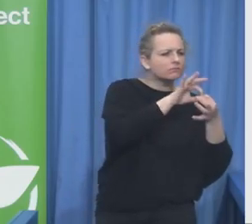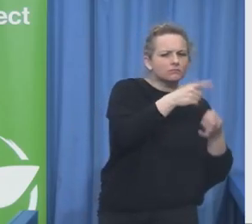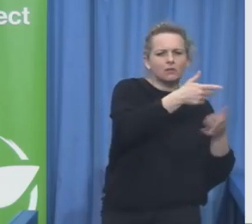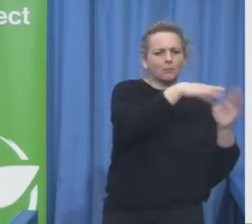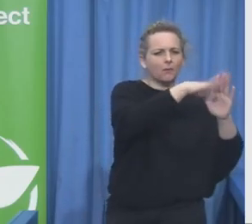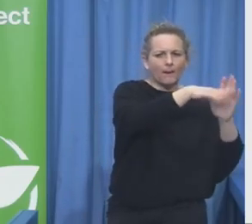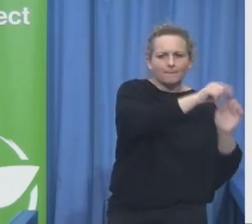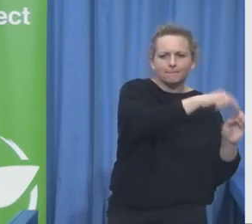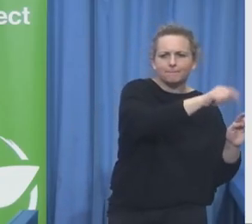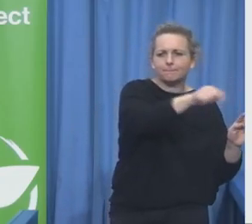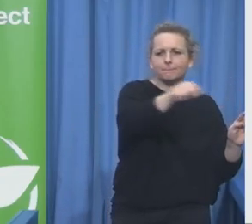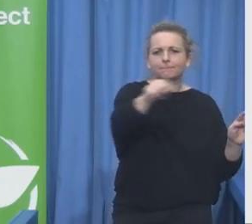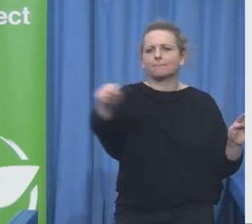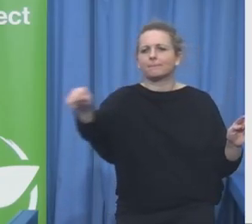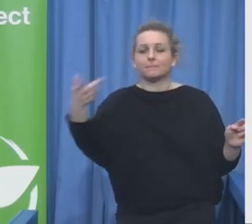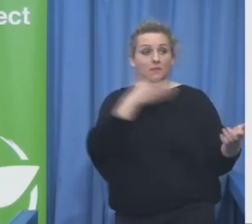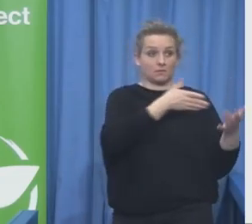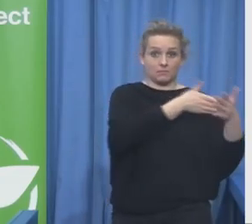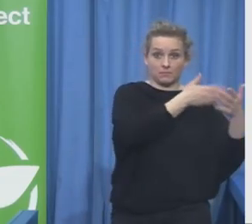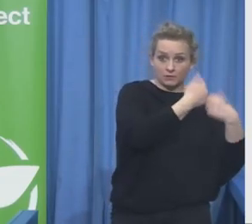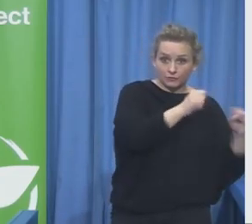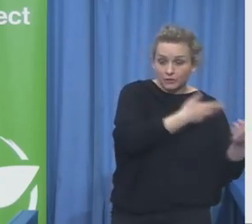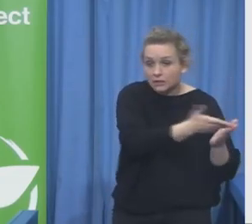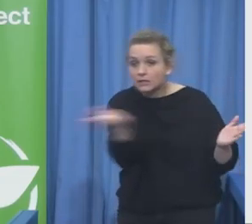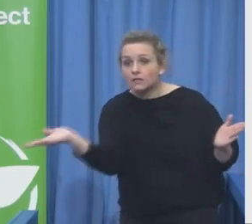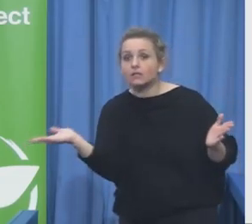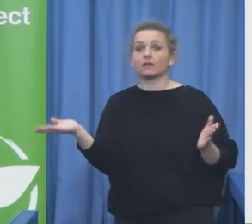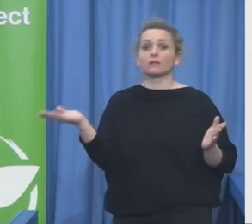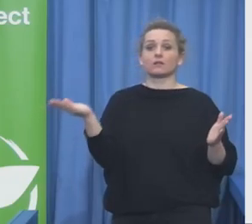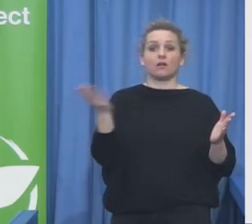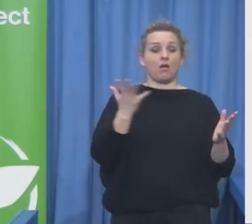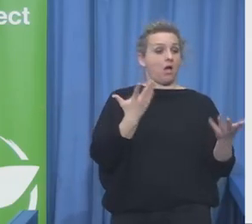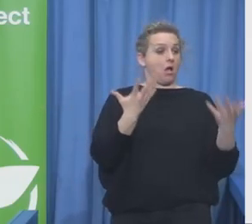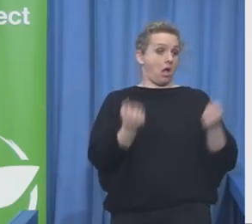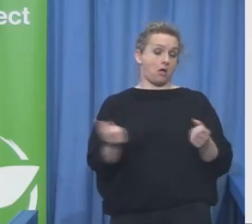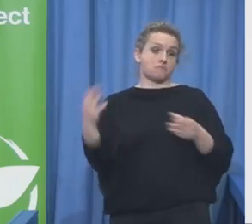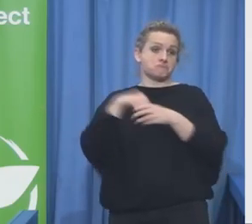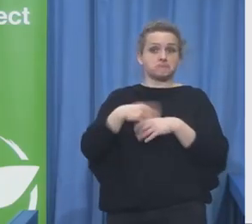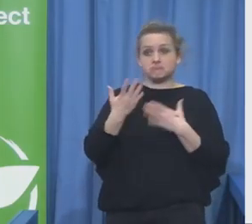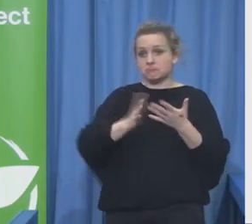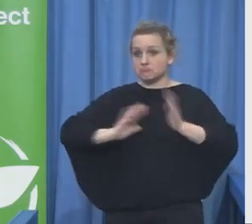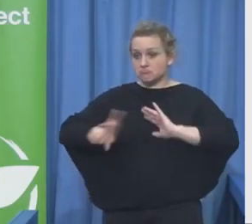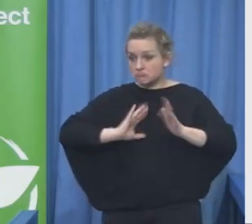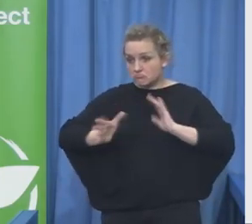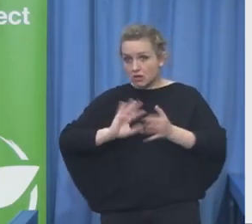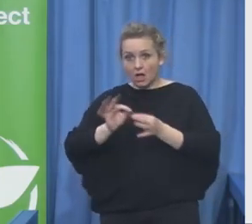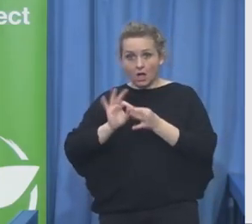make their workplace more conforming, more accessible, and to get advice on the